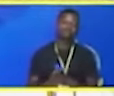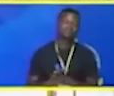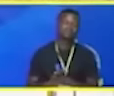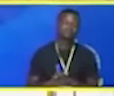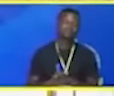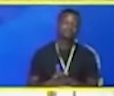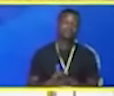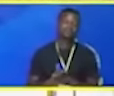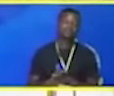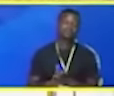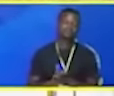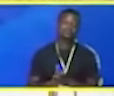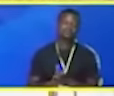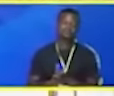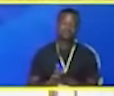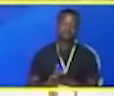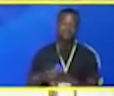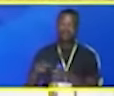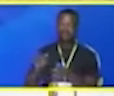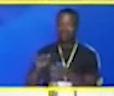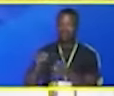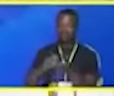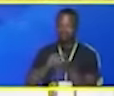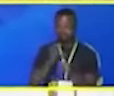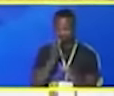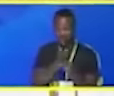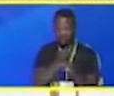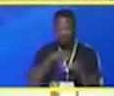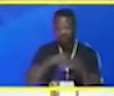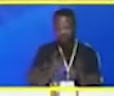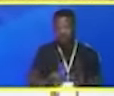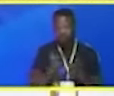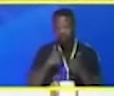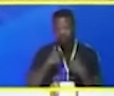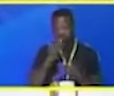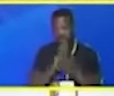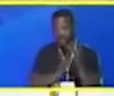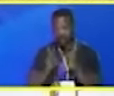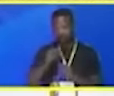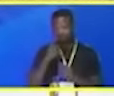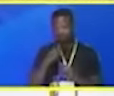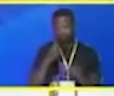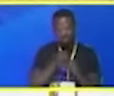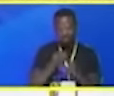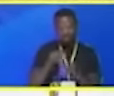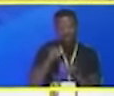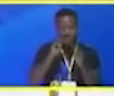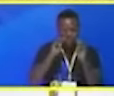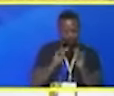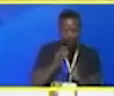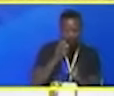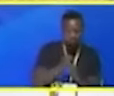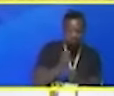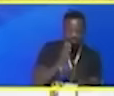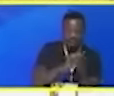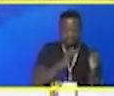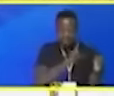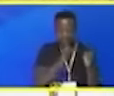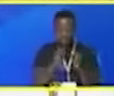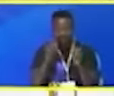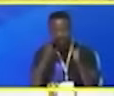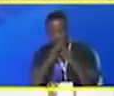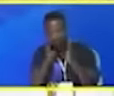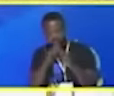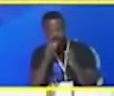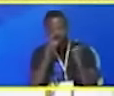aircraft. This is how it is with the faith life. There are people who have been around miracles, around powerful conferences